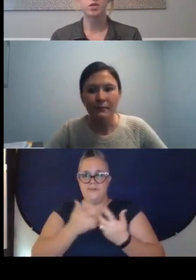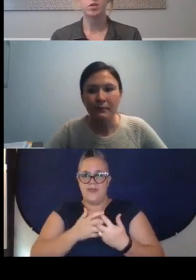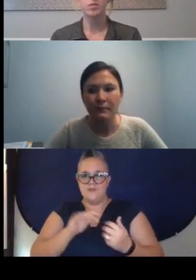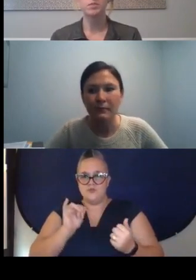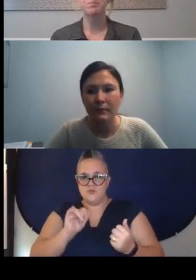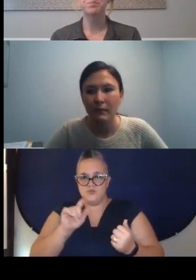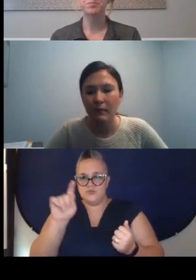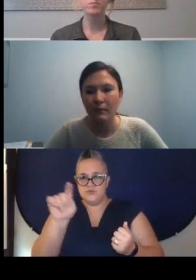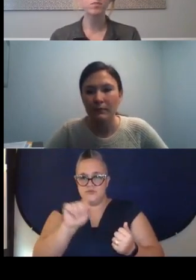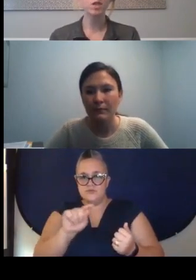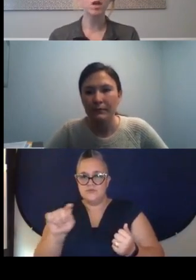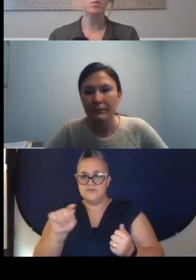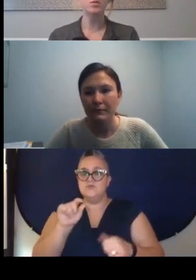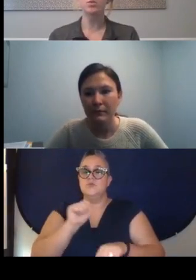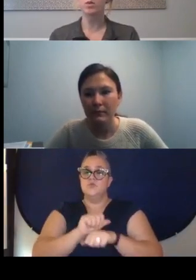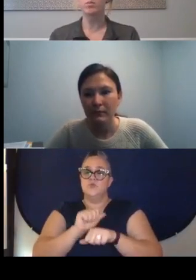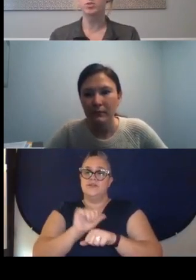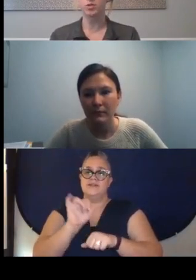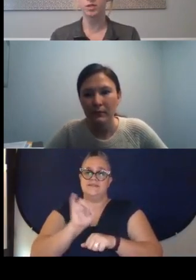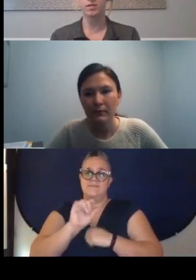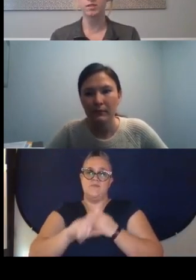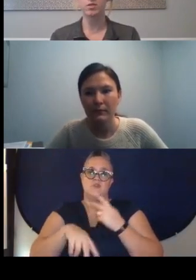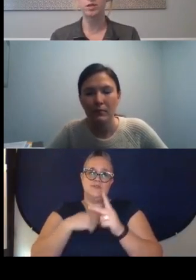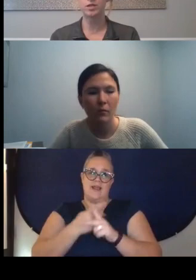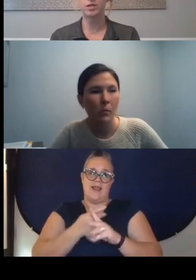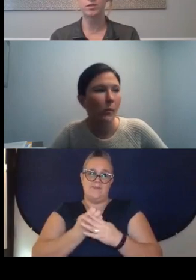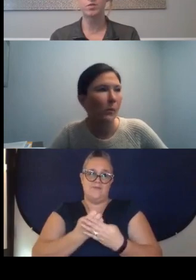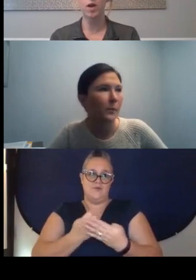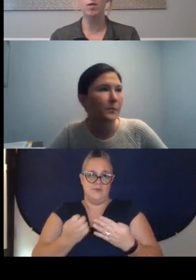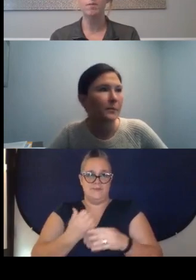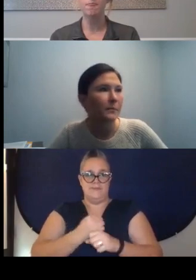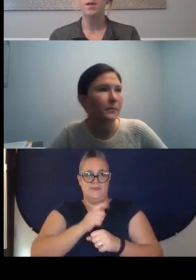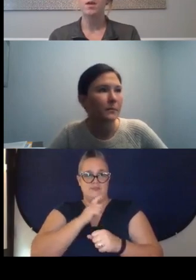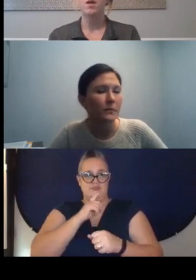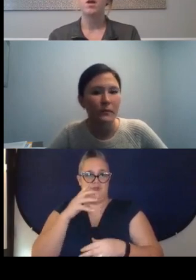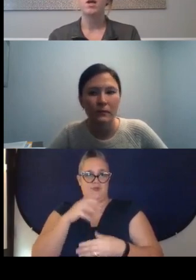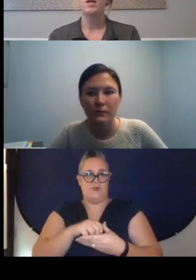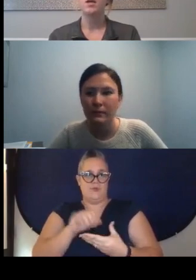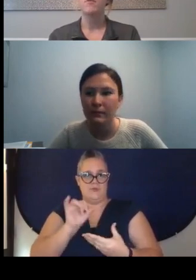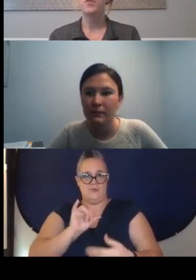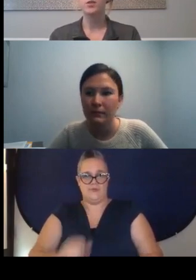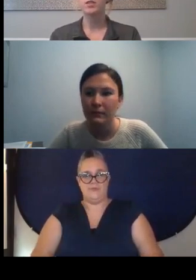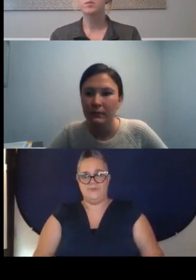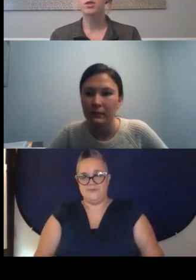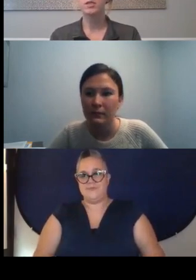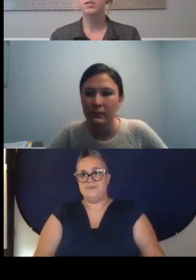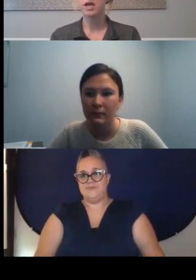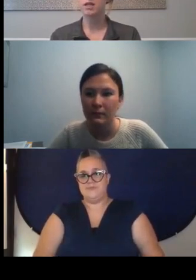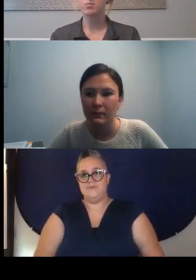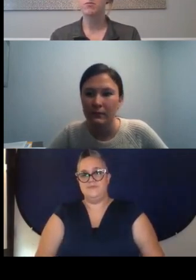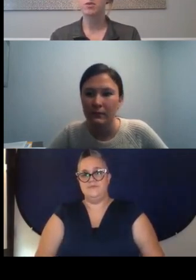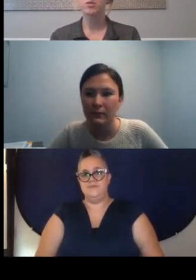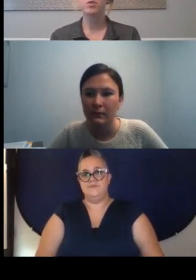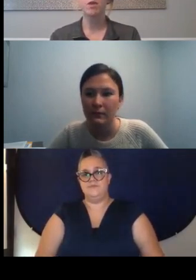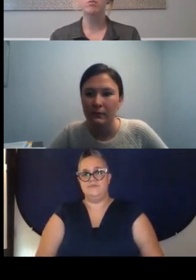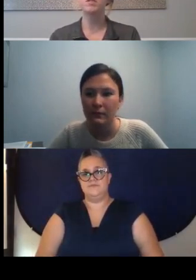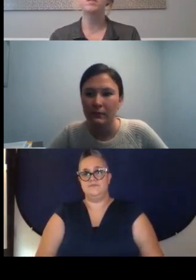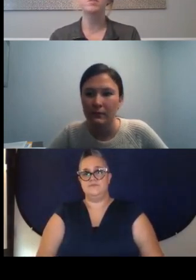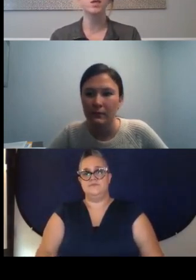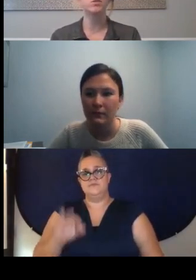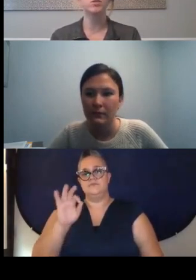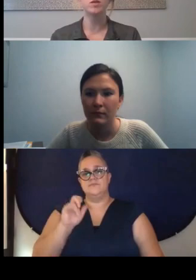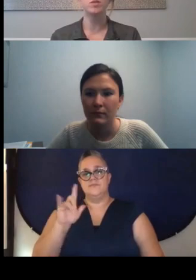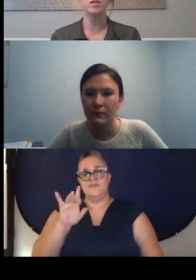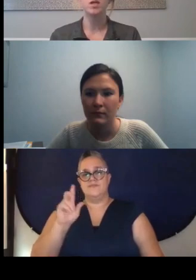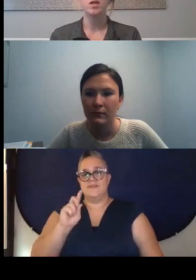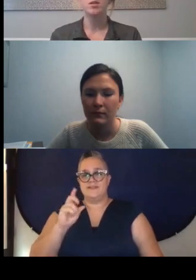very similar equipment. So we want to make sure that that's included in there as well. Field experience is highly preferred. So that would be